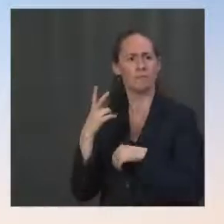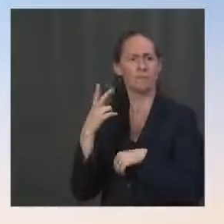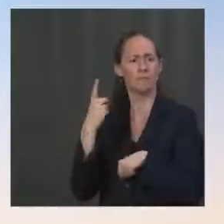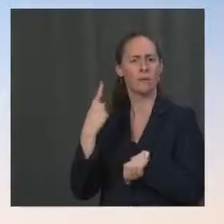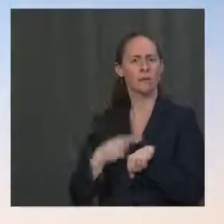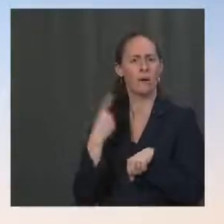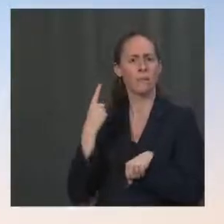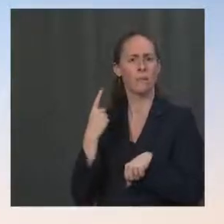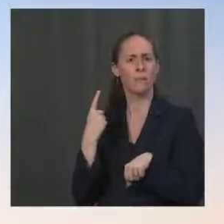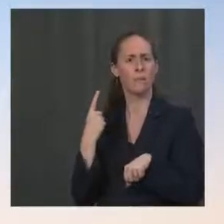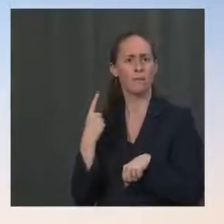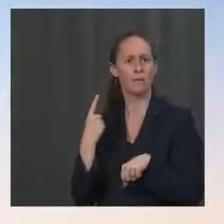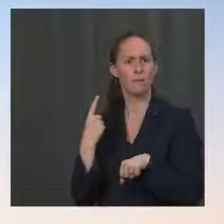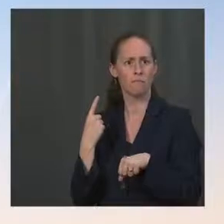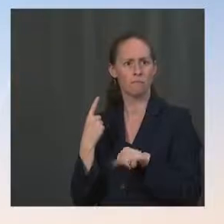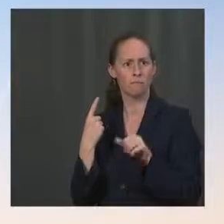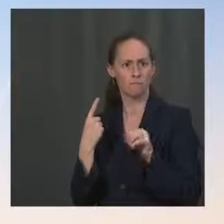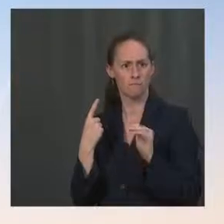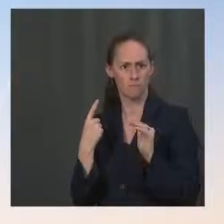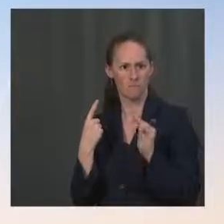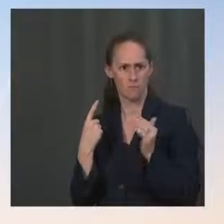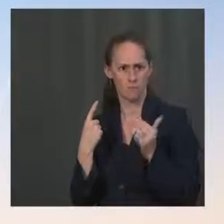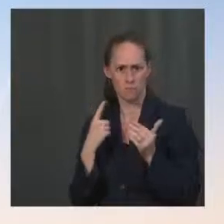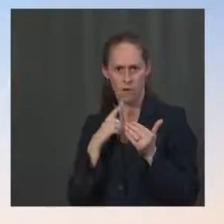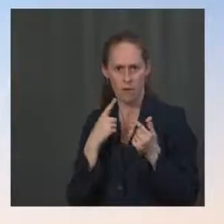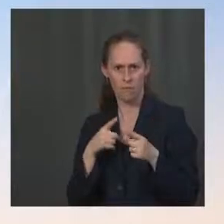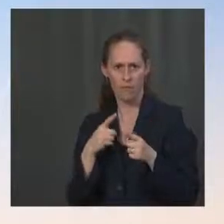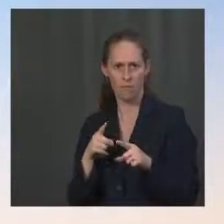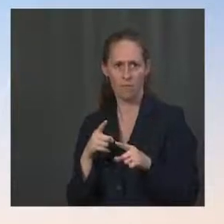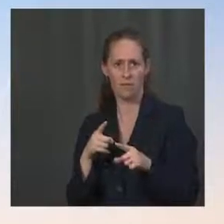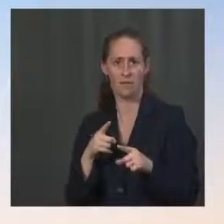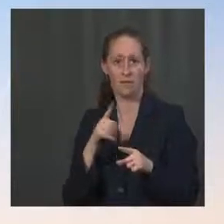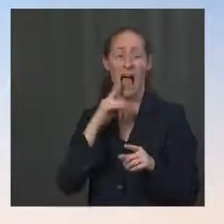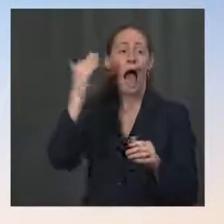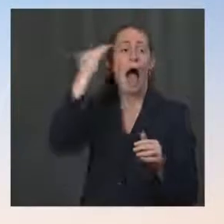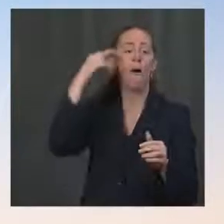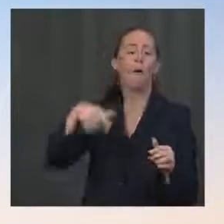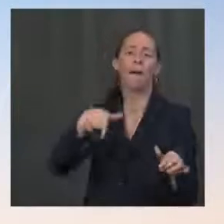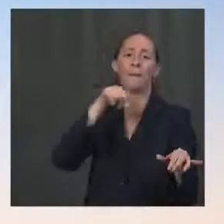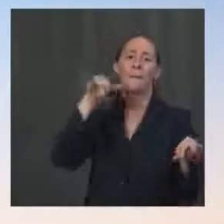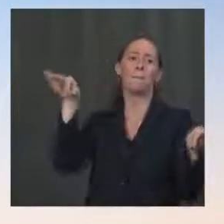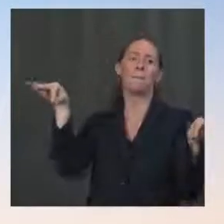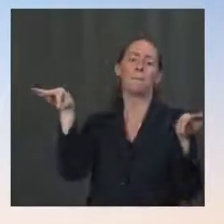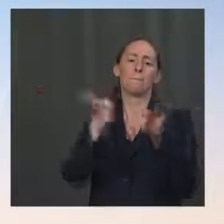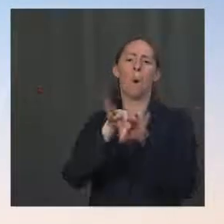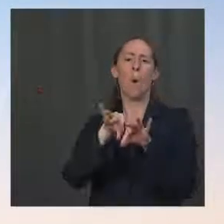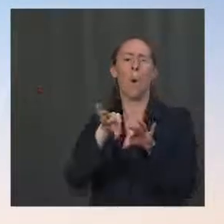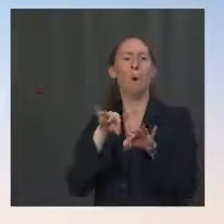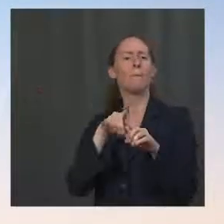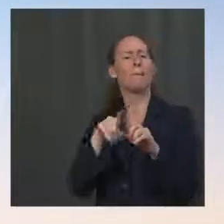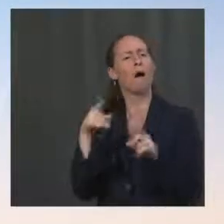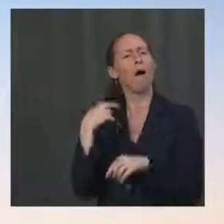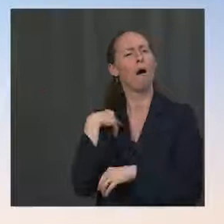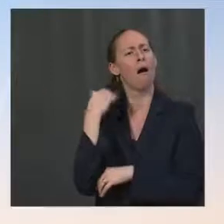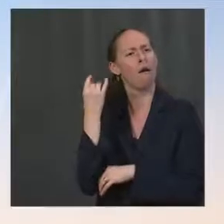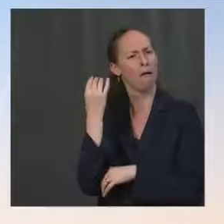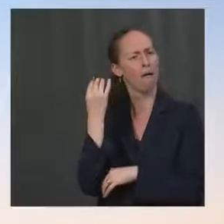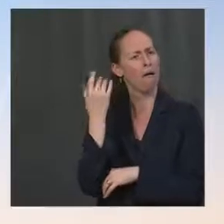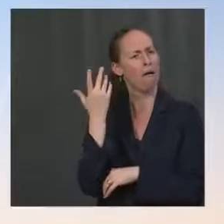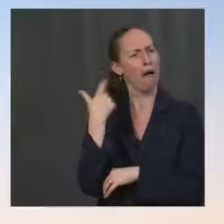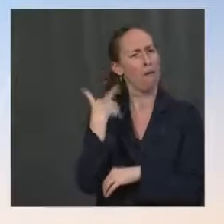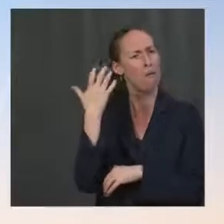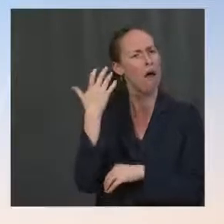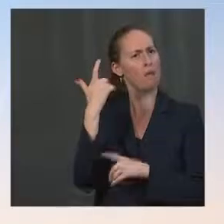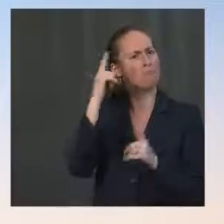friends. Obviously, that is not the world's most important story, but it is significant because we expect honest information even for minor stories. So